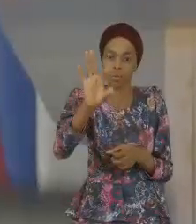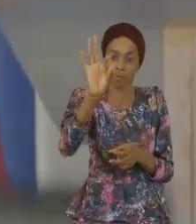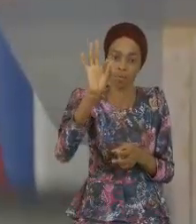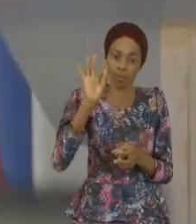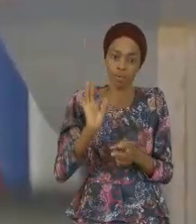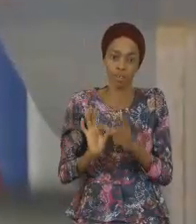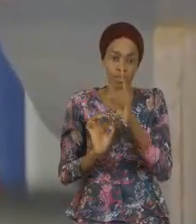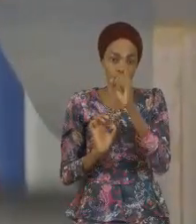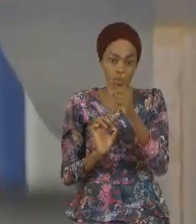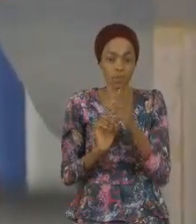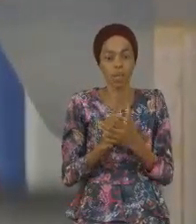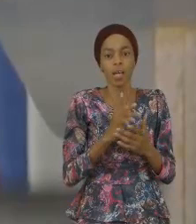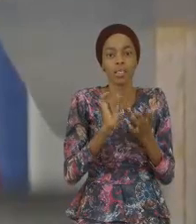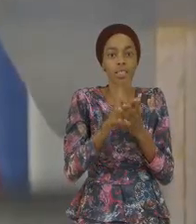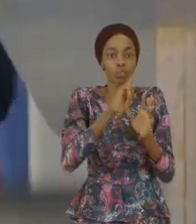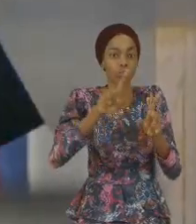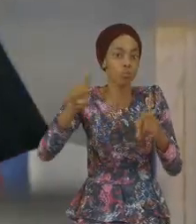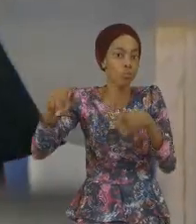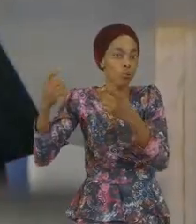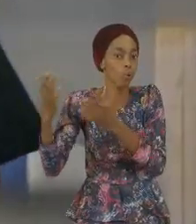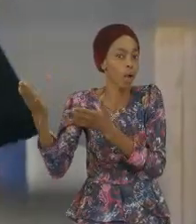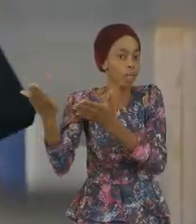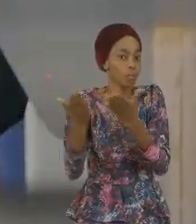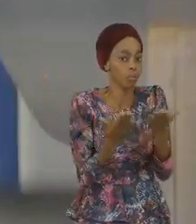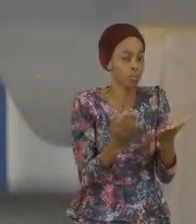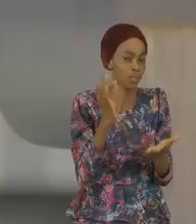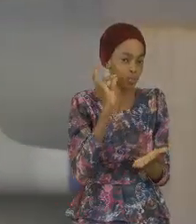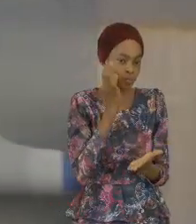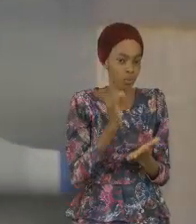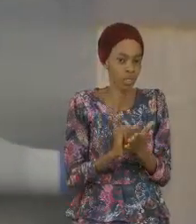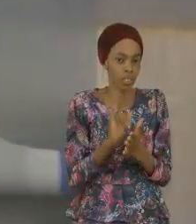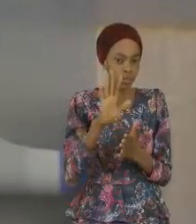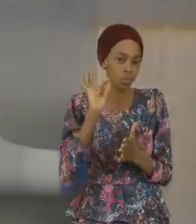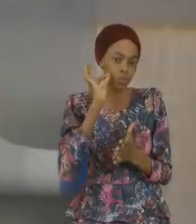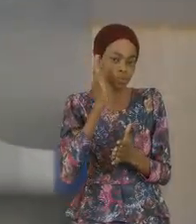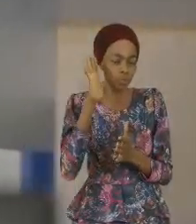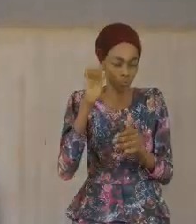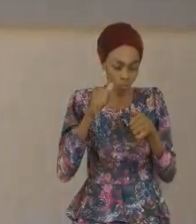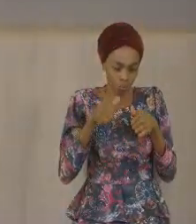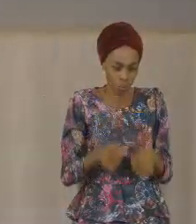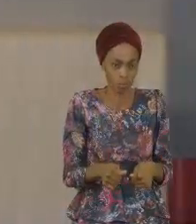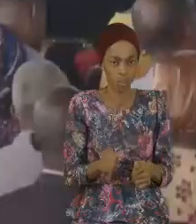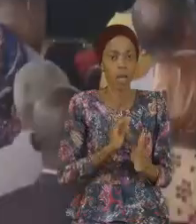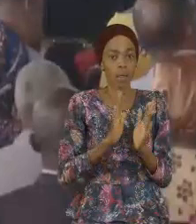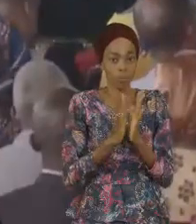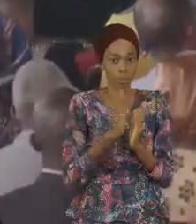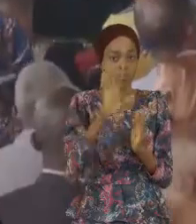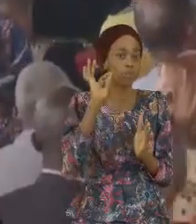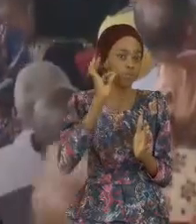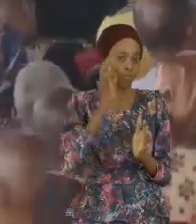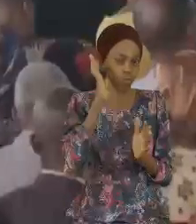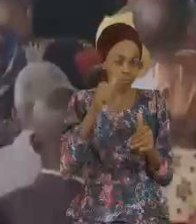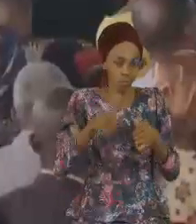go and bring forth fruit, and that your fruit should remain. Your fruit will remain.